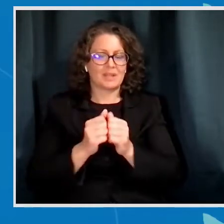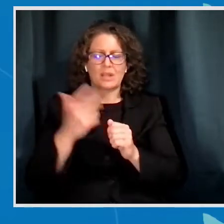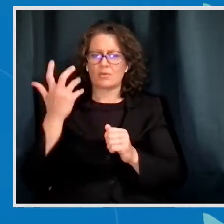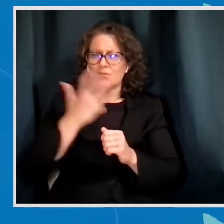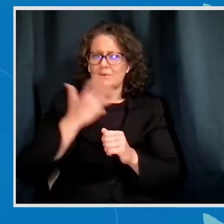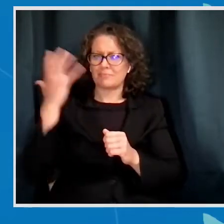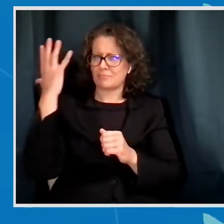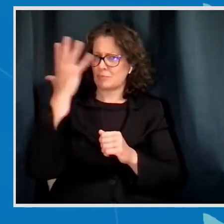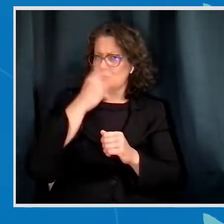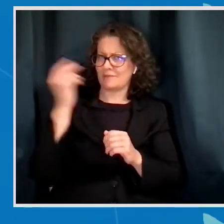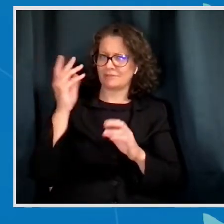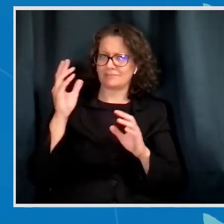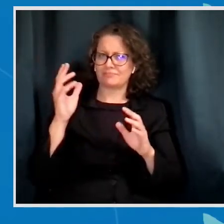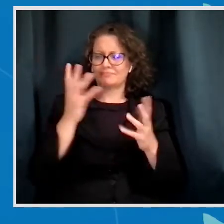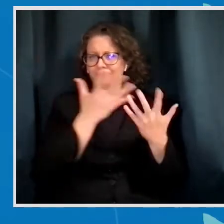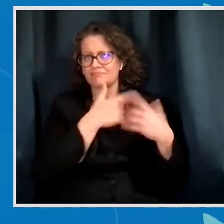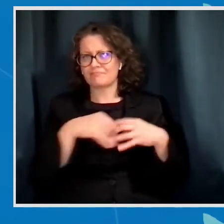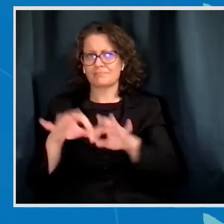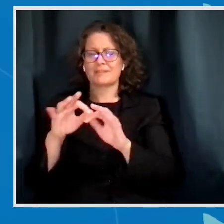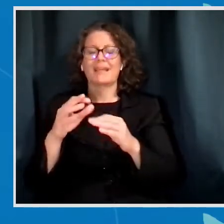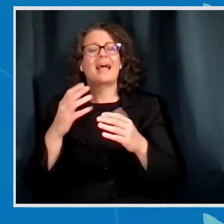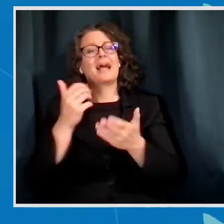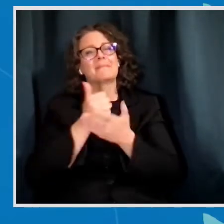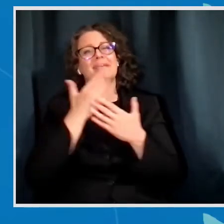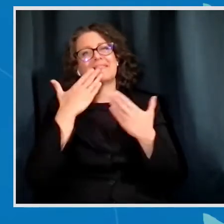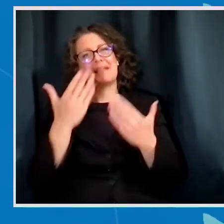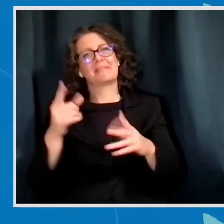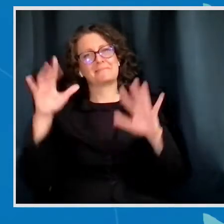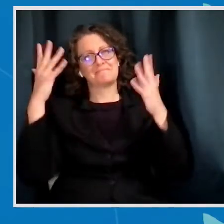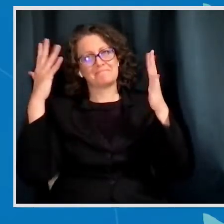So please help me thank them right now.